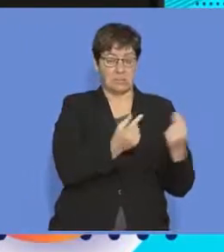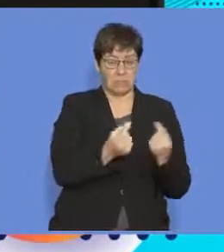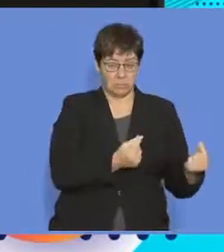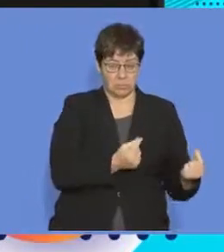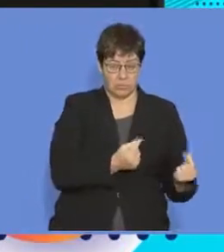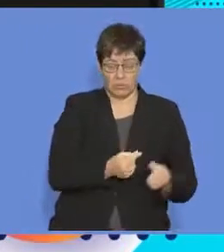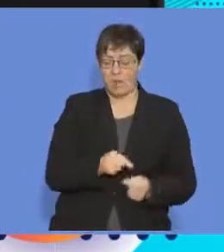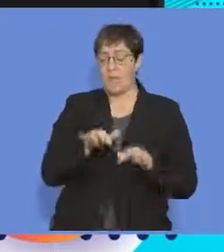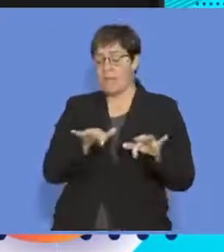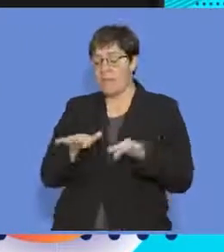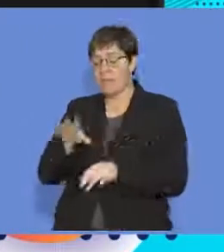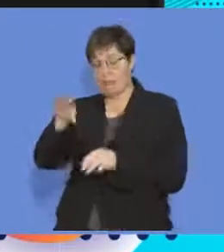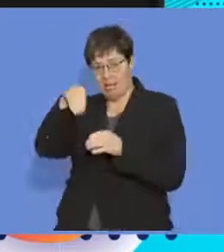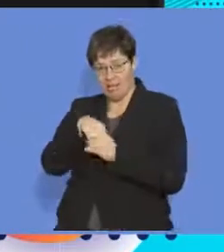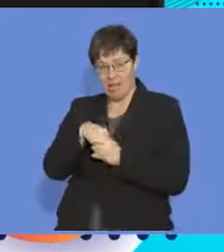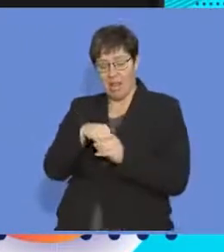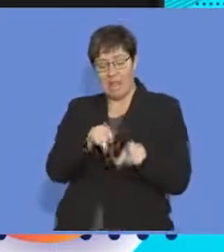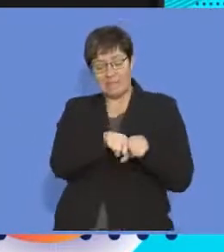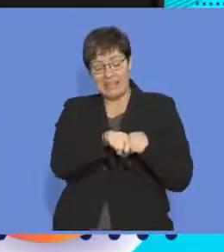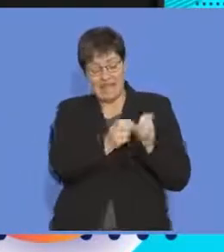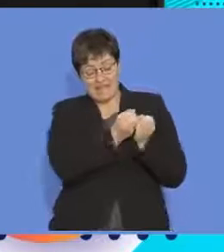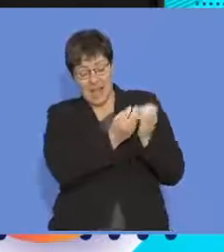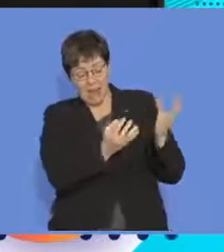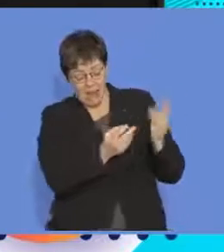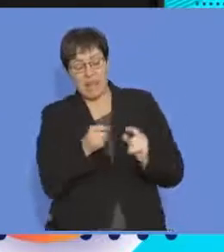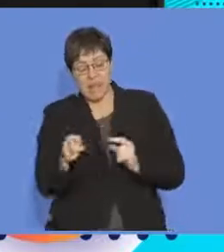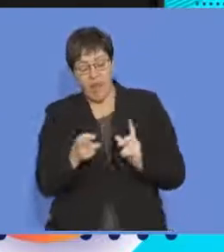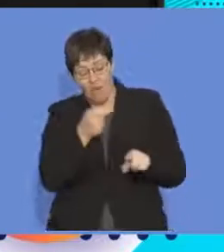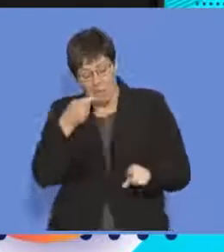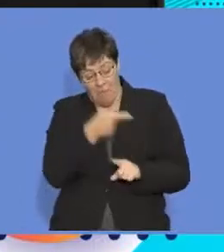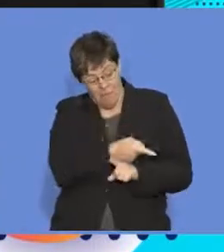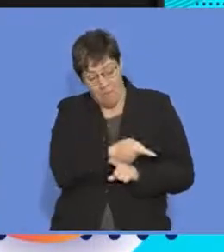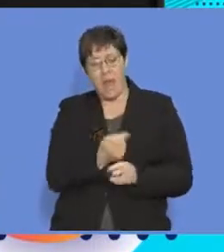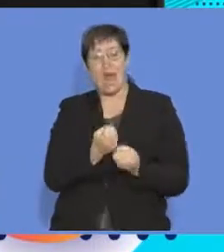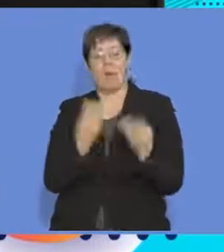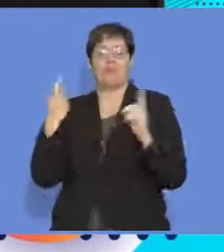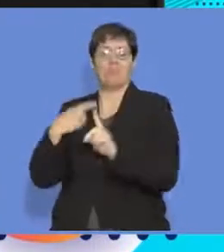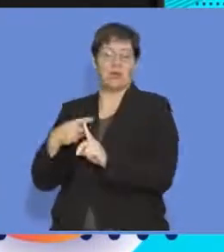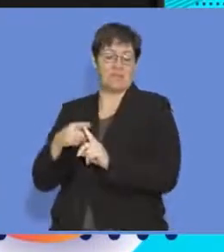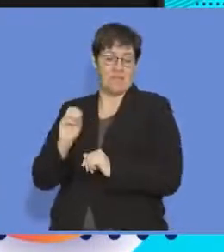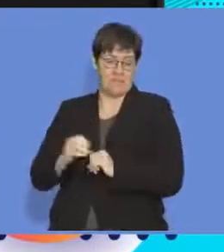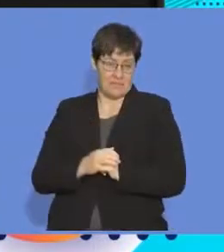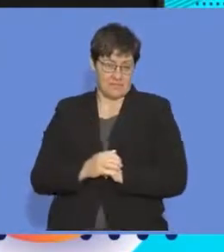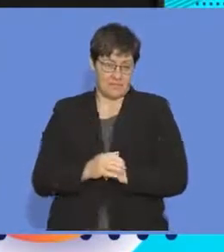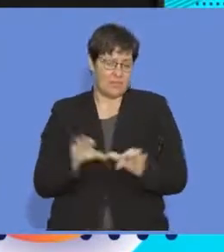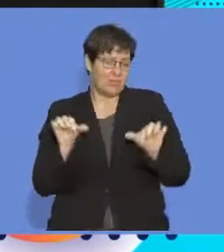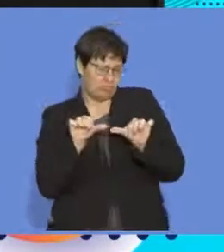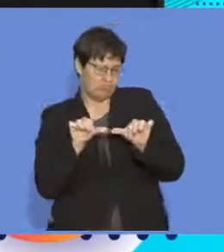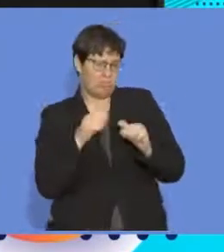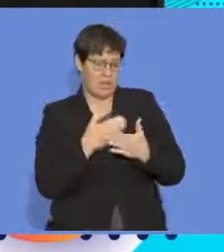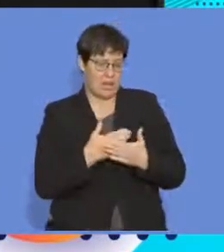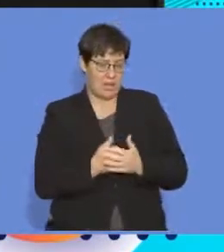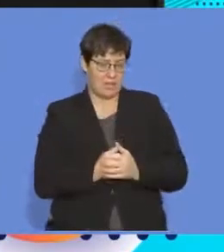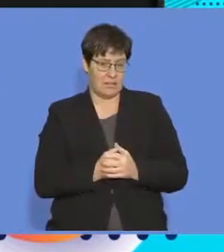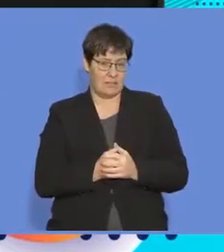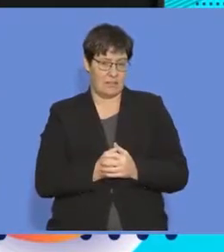many people came positive with the COVID-19. We can really approximate that. But one can